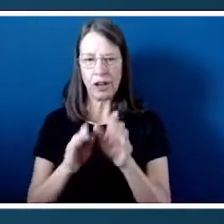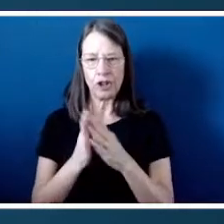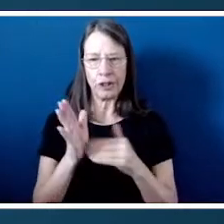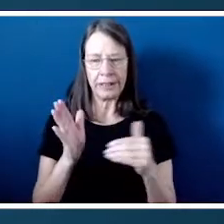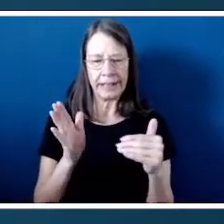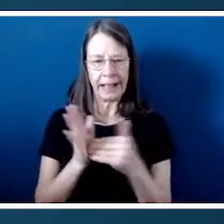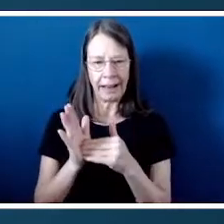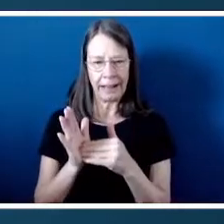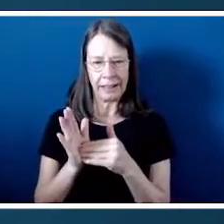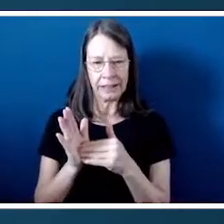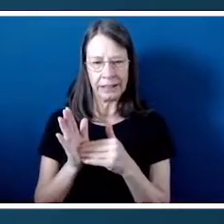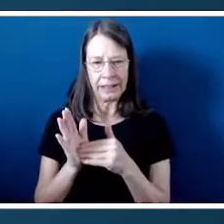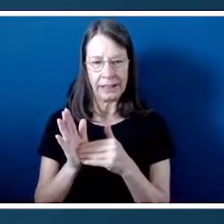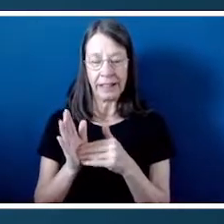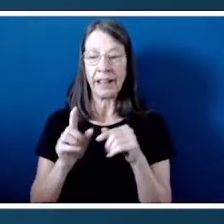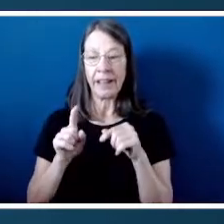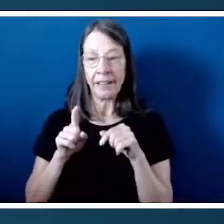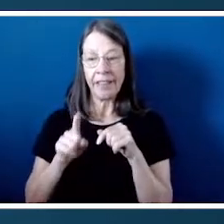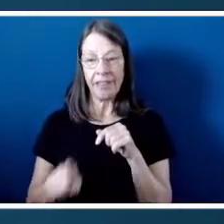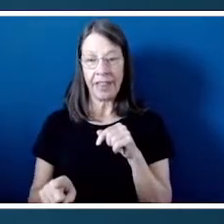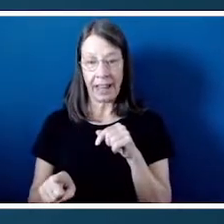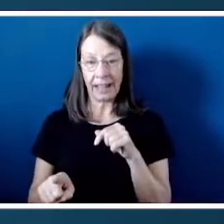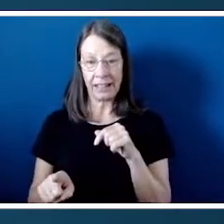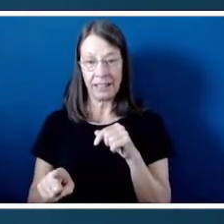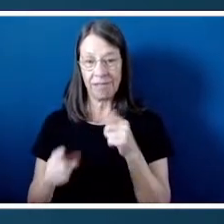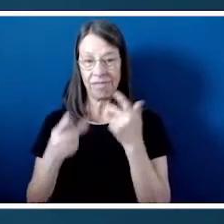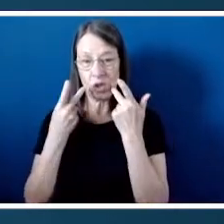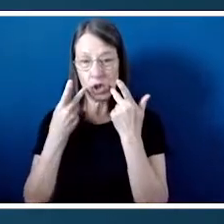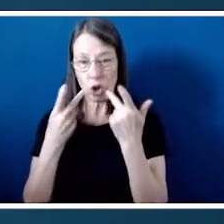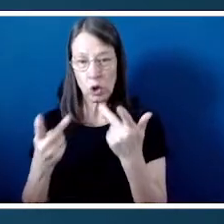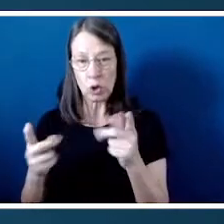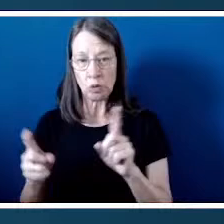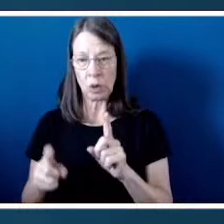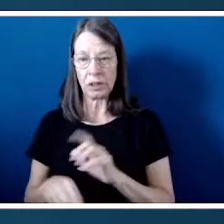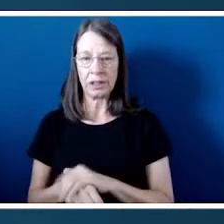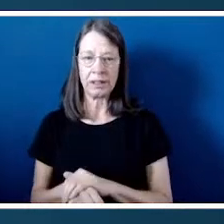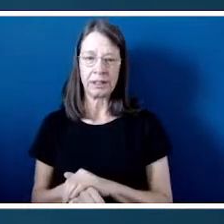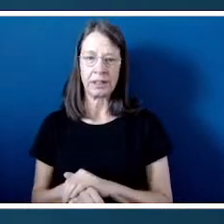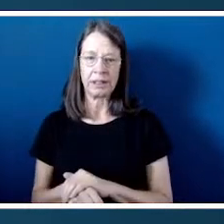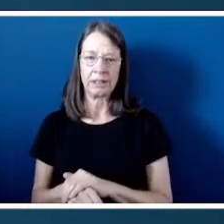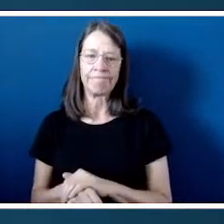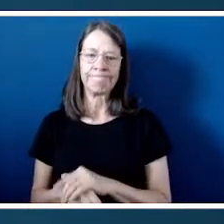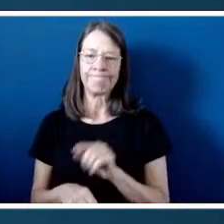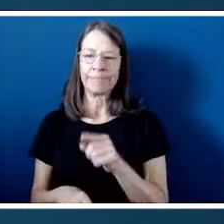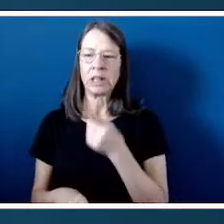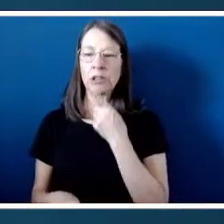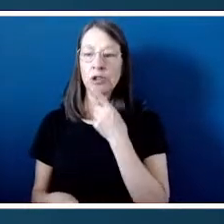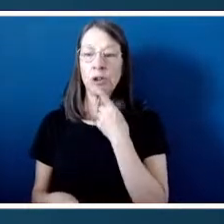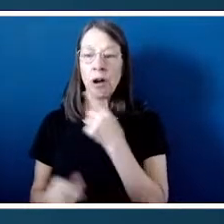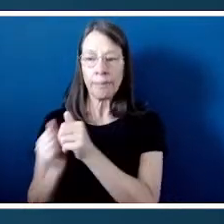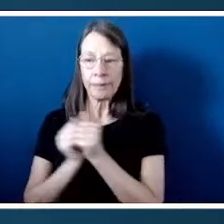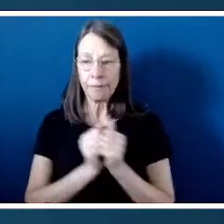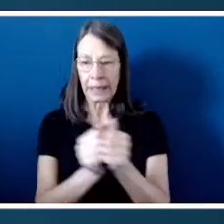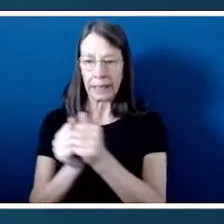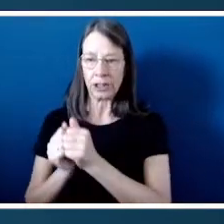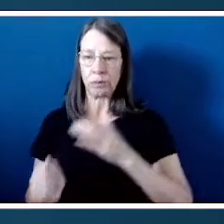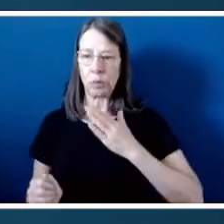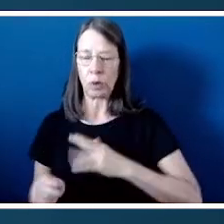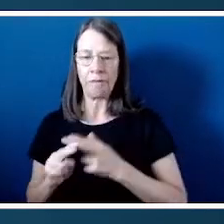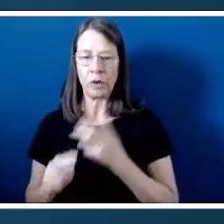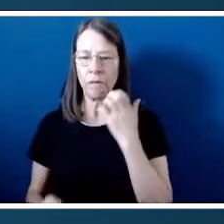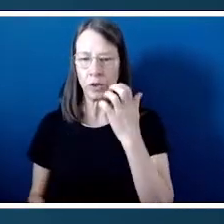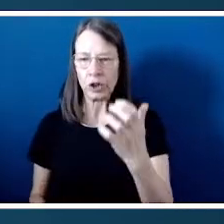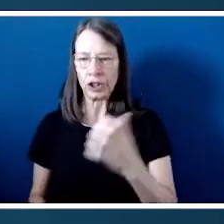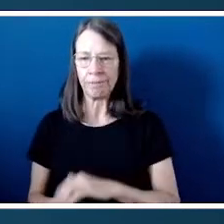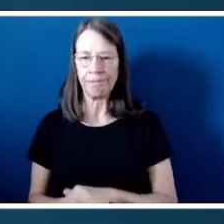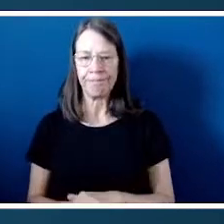is itself an indication of what kind of partnership they would want. I mean, for example, if you're